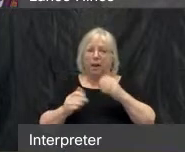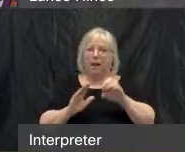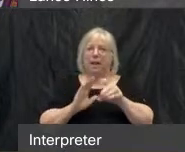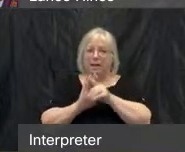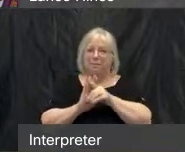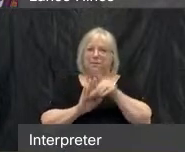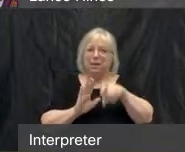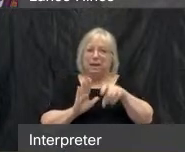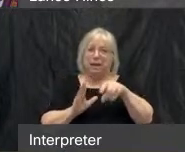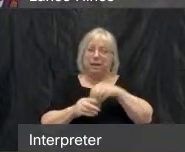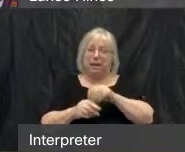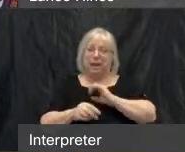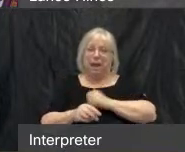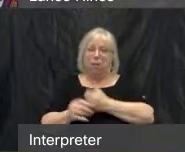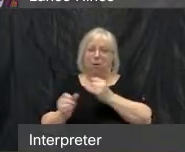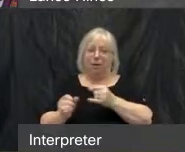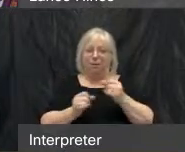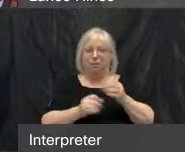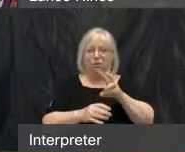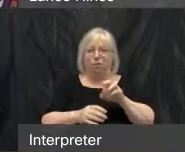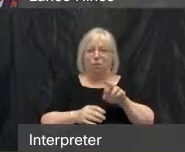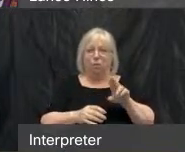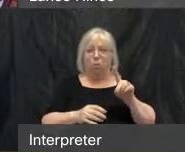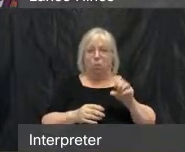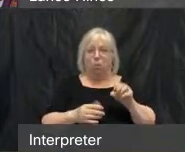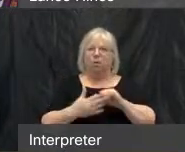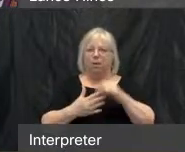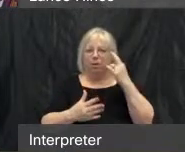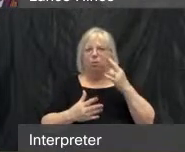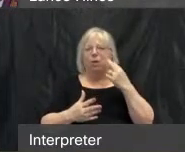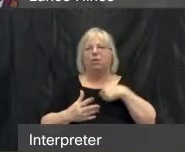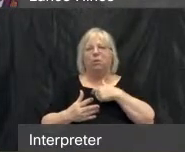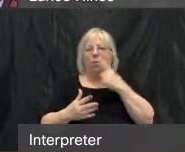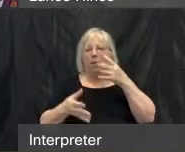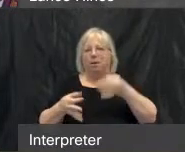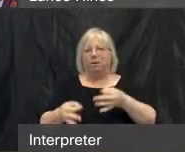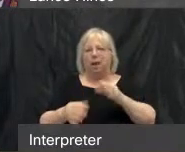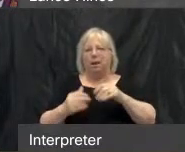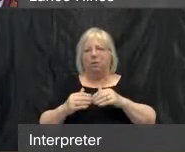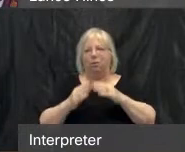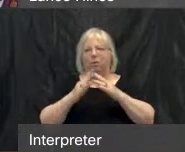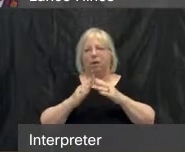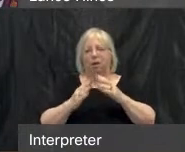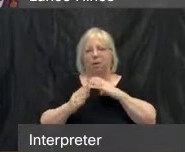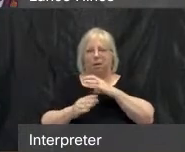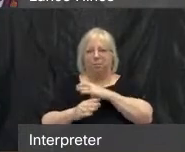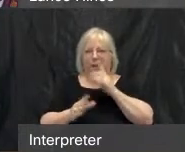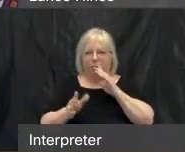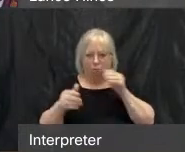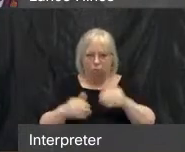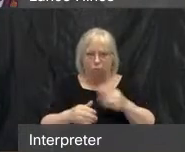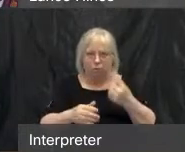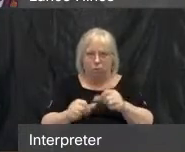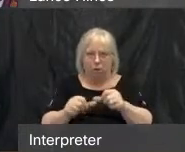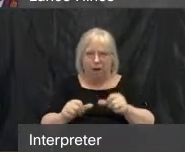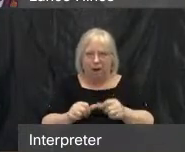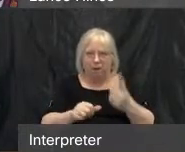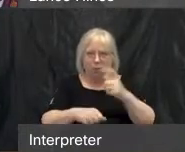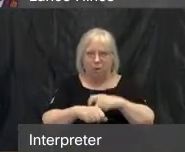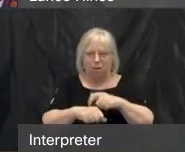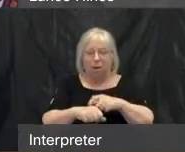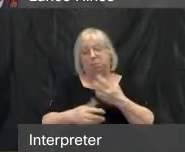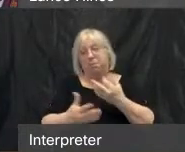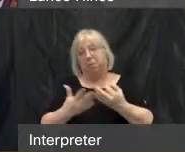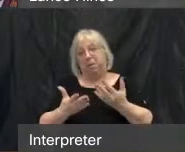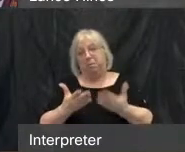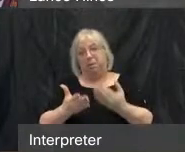And that's why we decided to have this committee to address one particular area at a time. And the funding can be